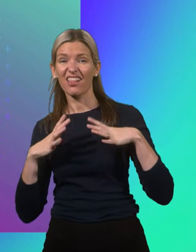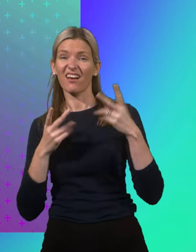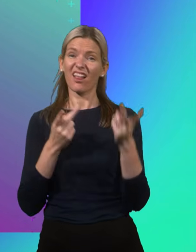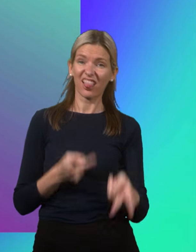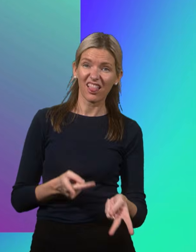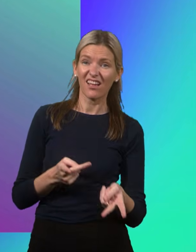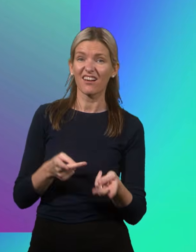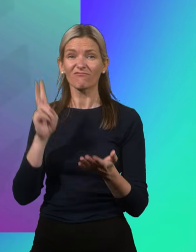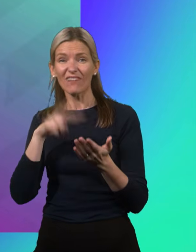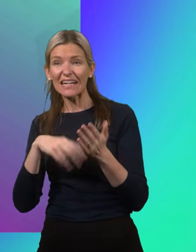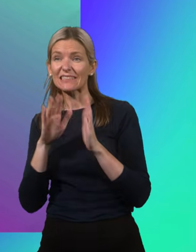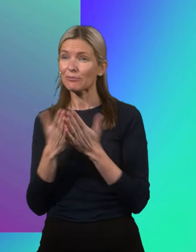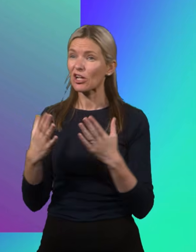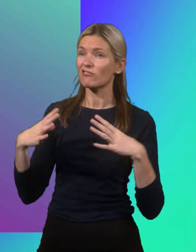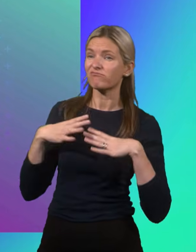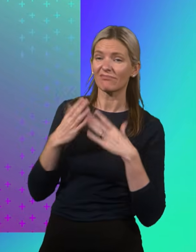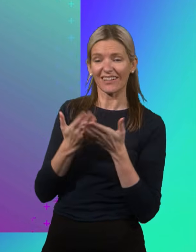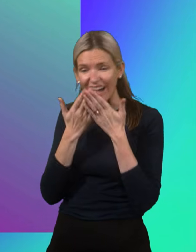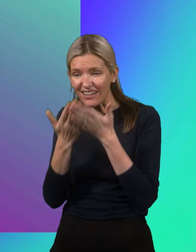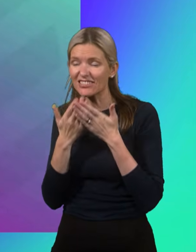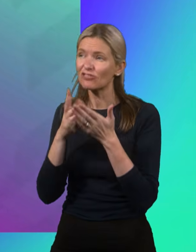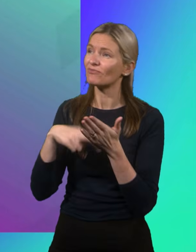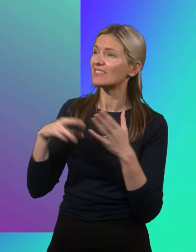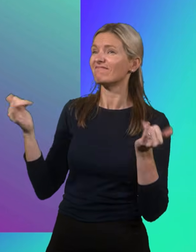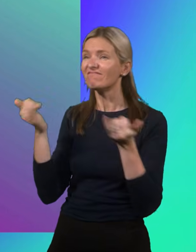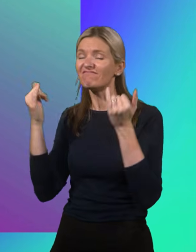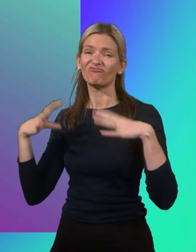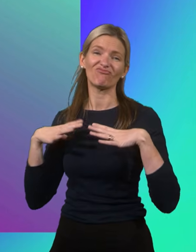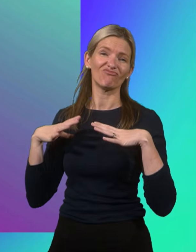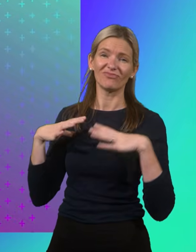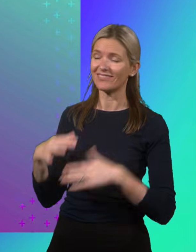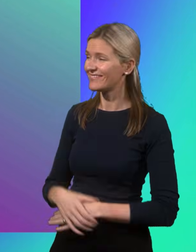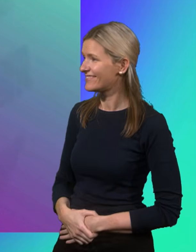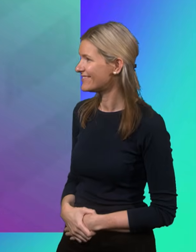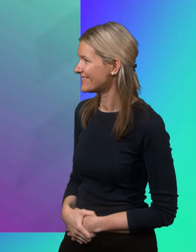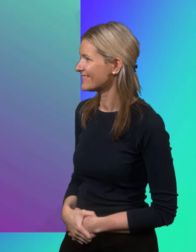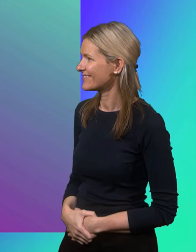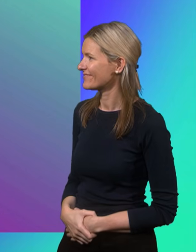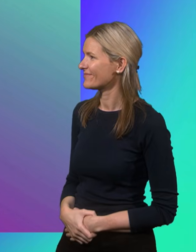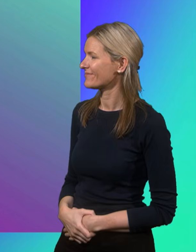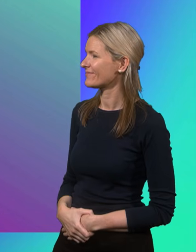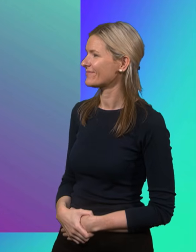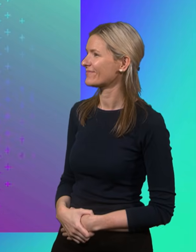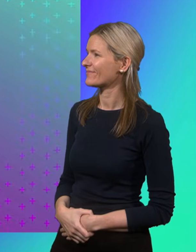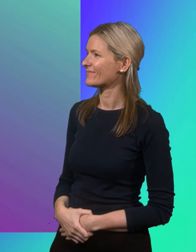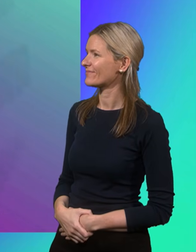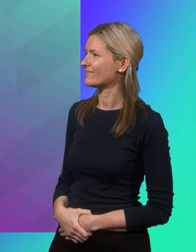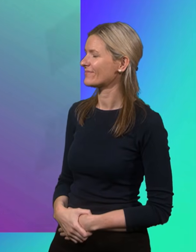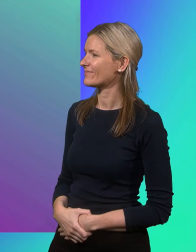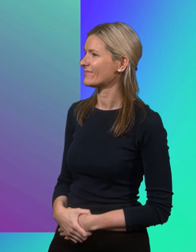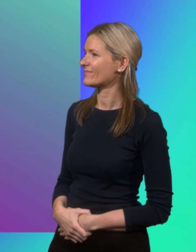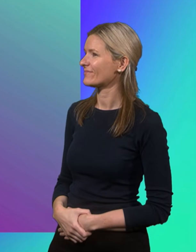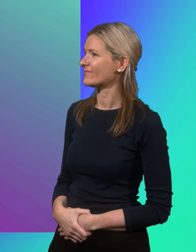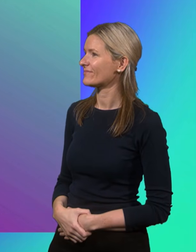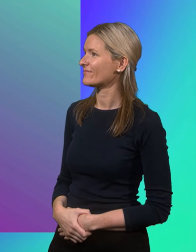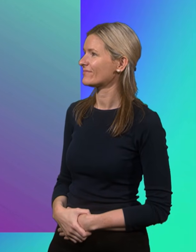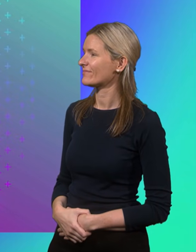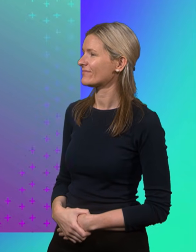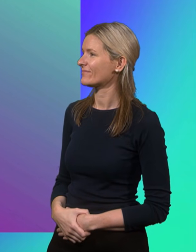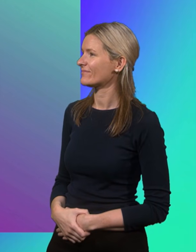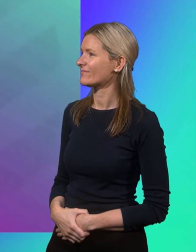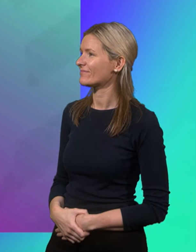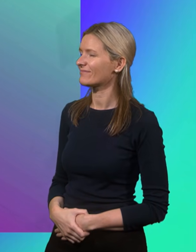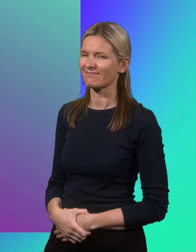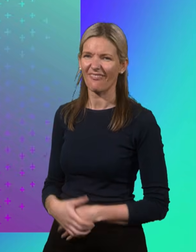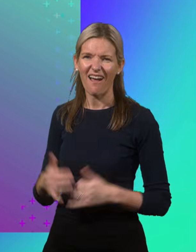out, saying they're keeping it simple, they're just chilling out, party, study and read. And finally, let's end on this comment